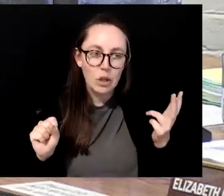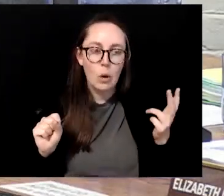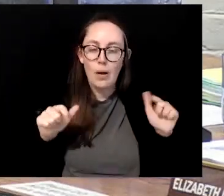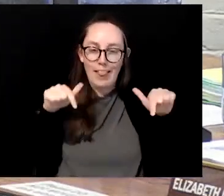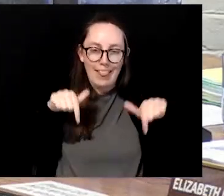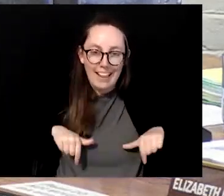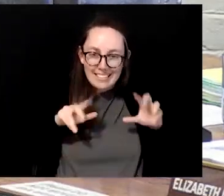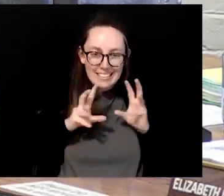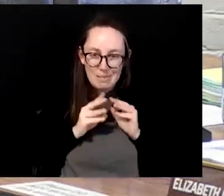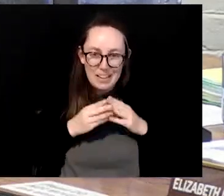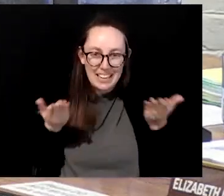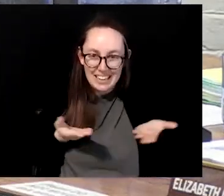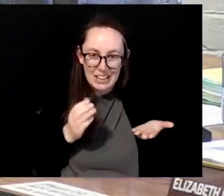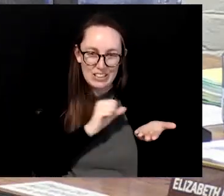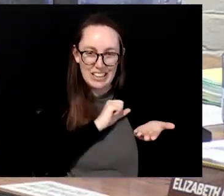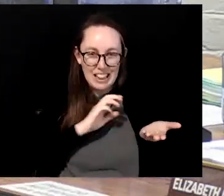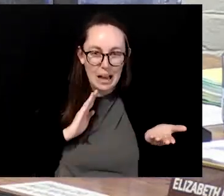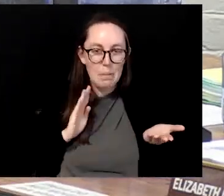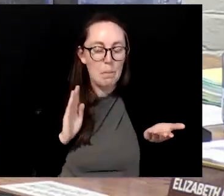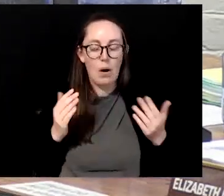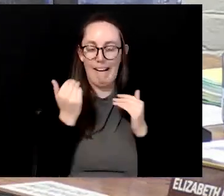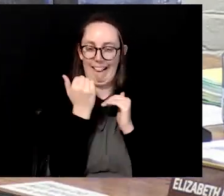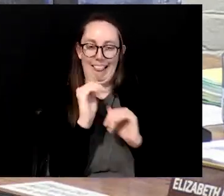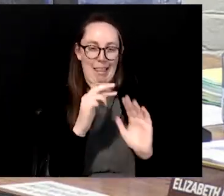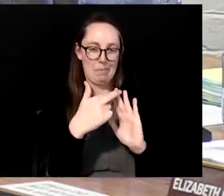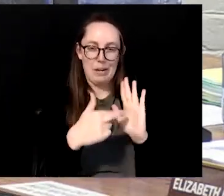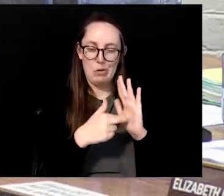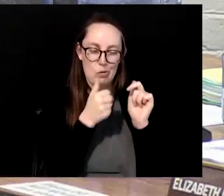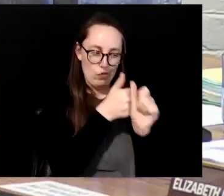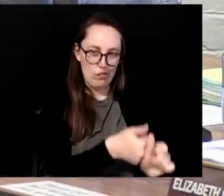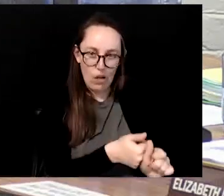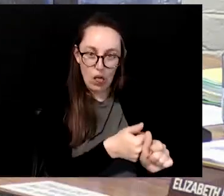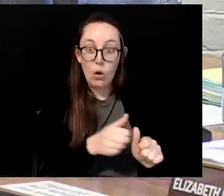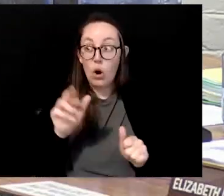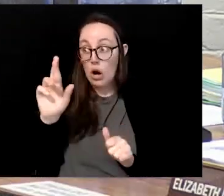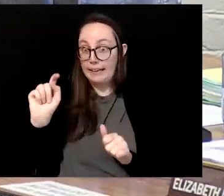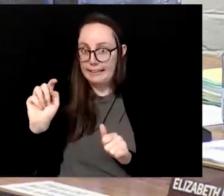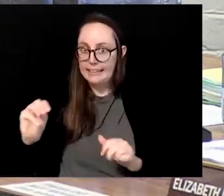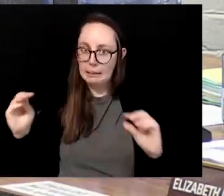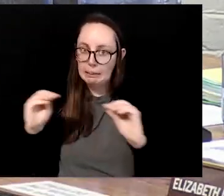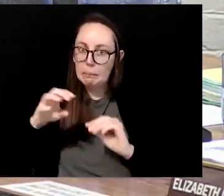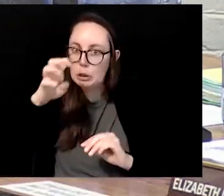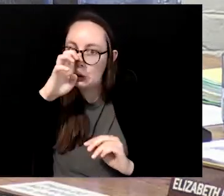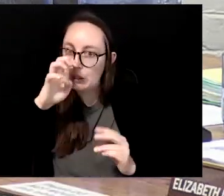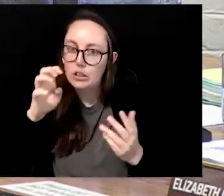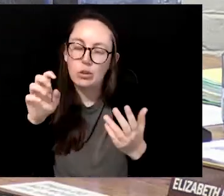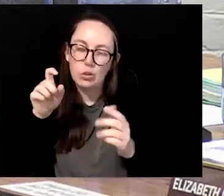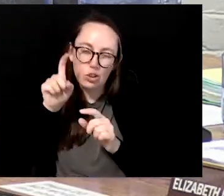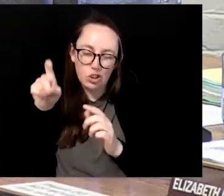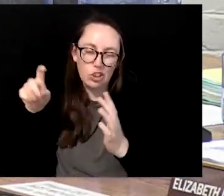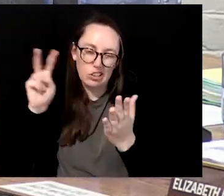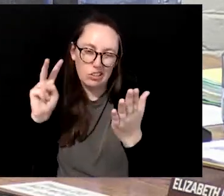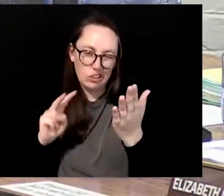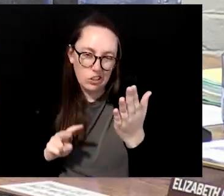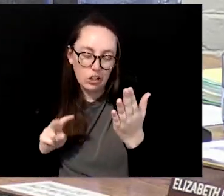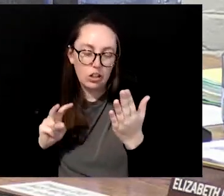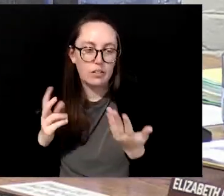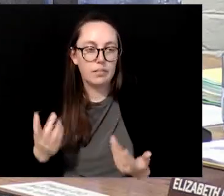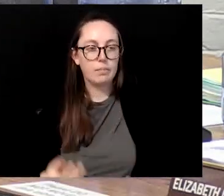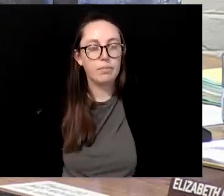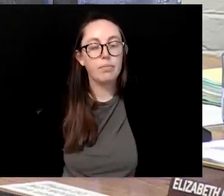work um and then finally representative Tammy itself is going to be held in person at the